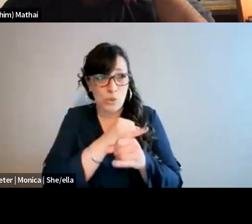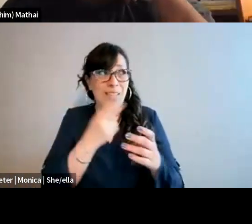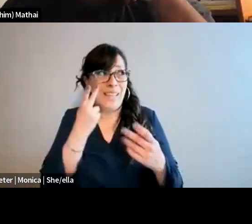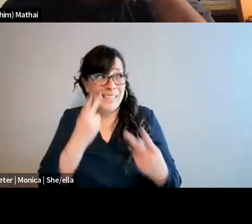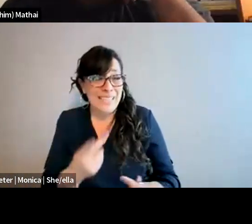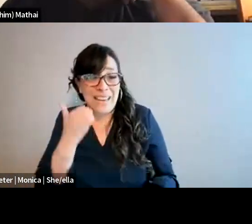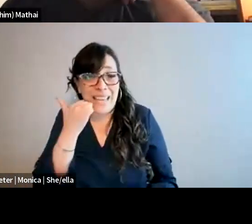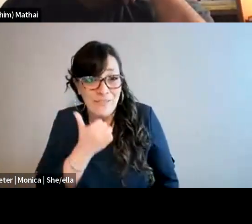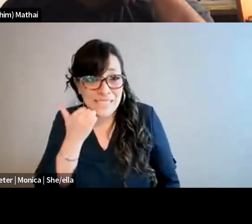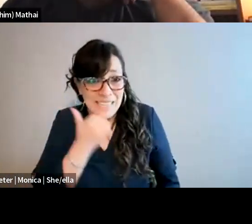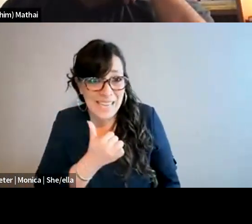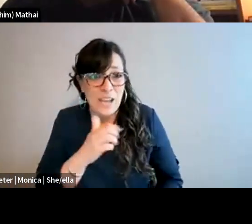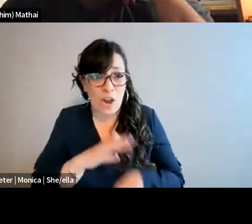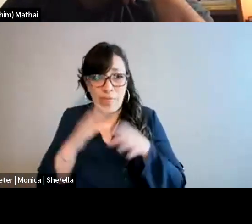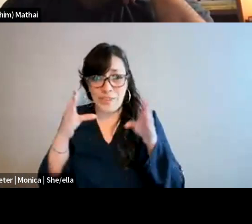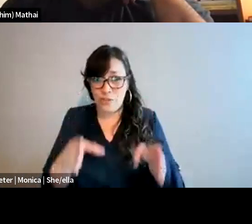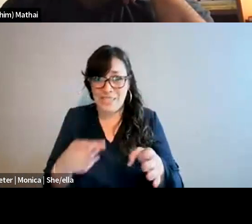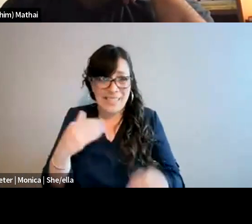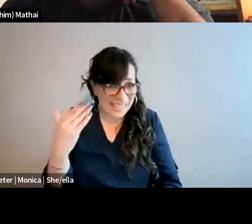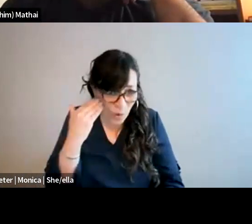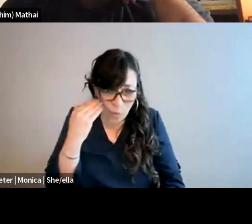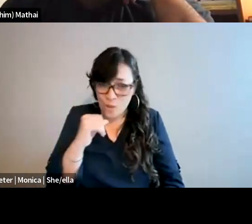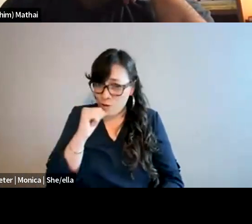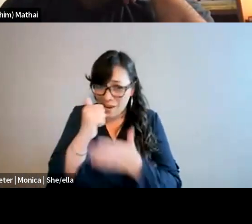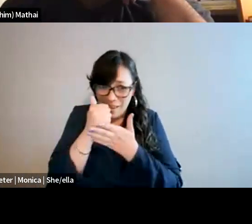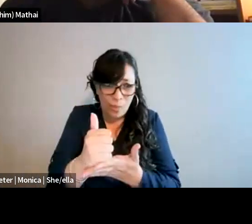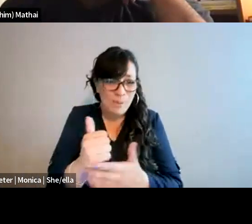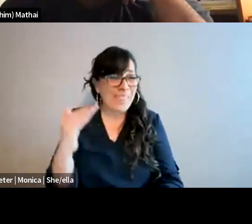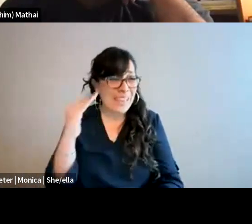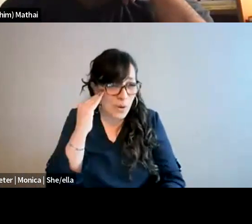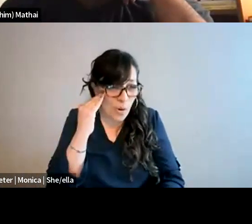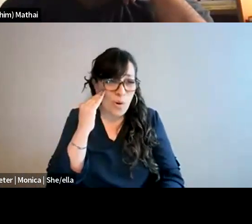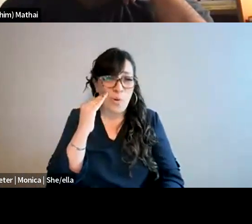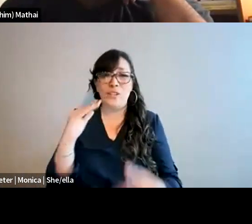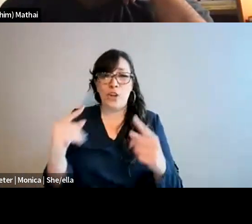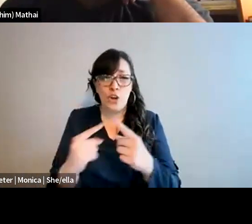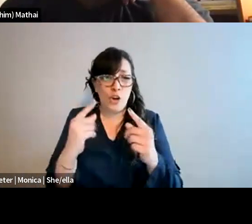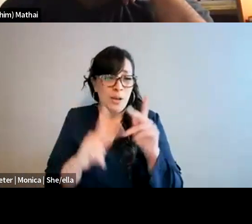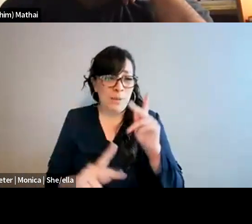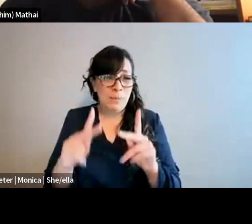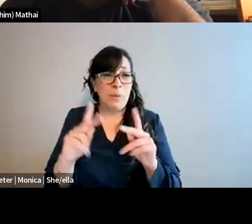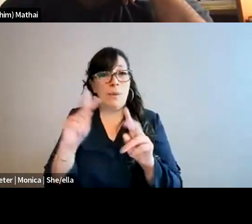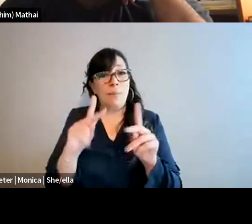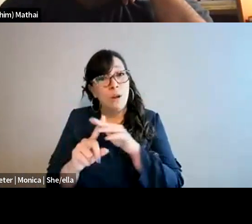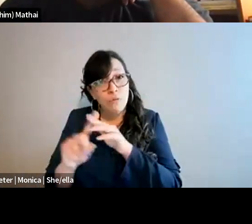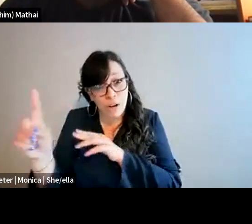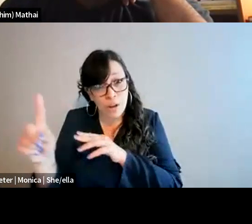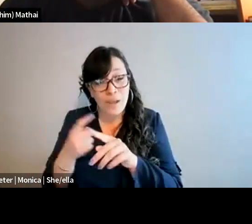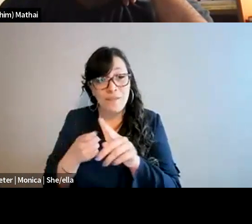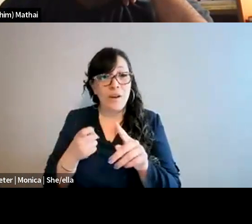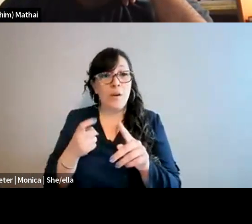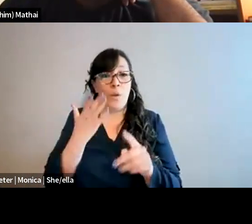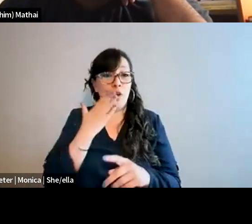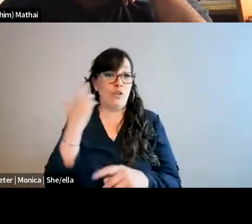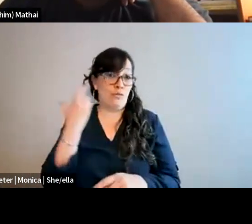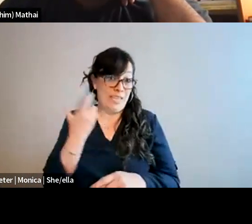it every day in the streets. They know they're not helping. They know it's harming people. They know people are running away from them with very good